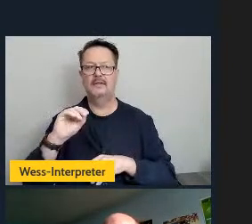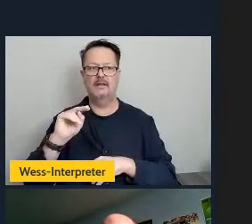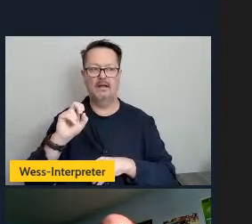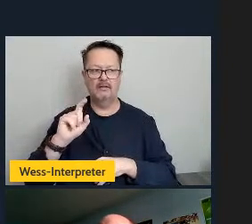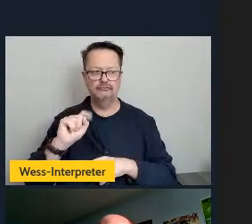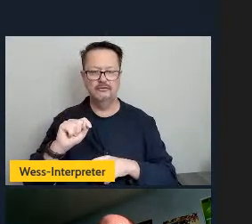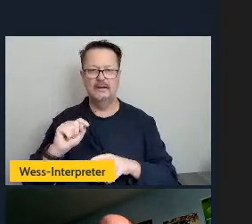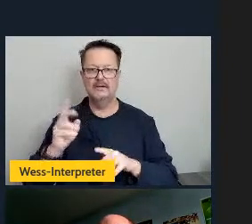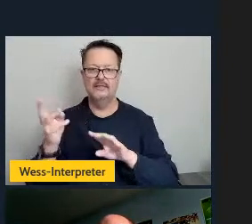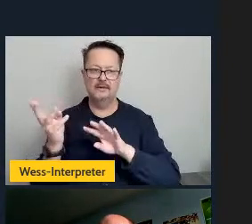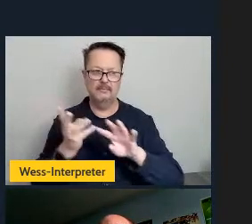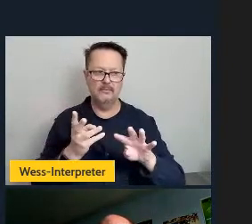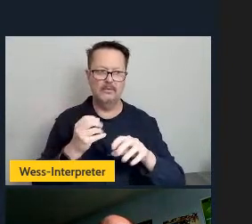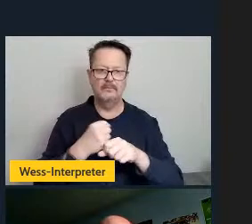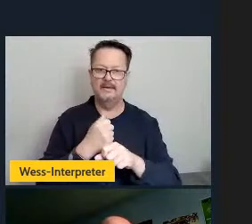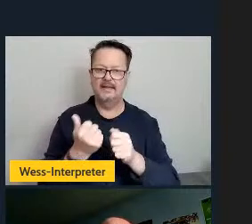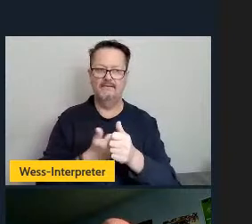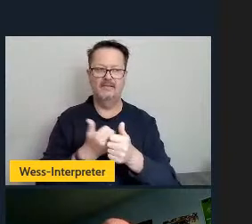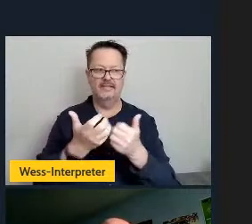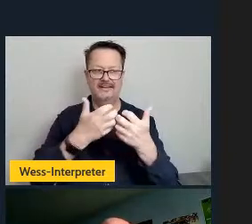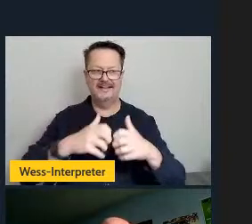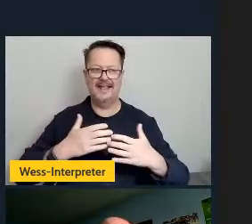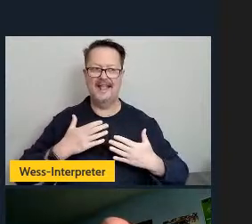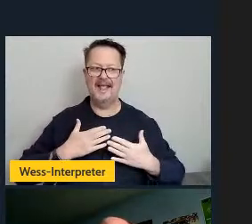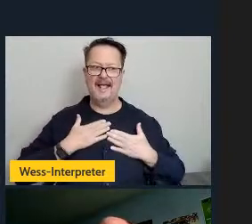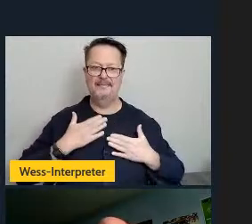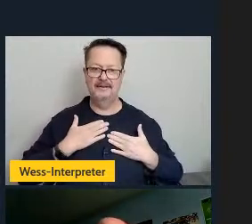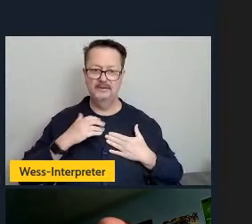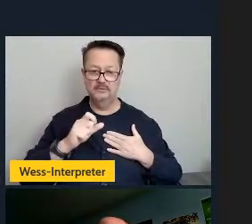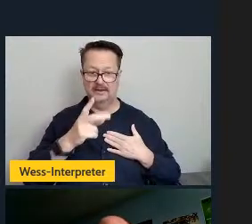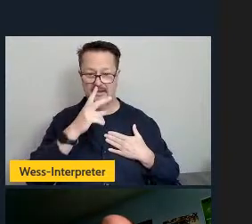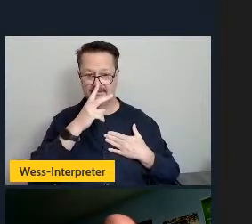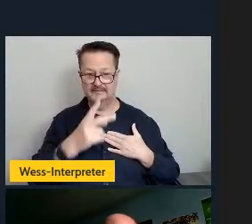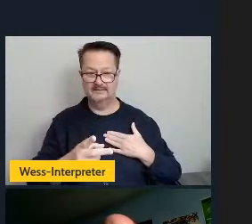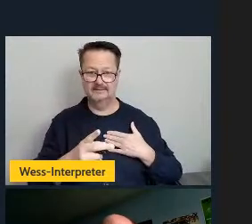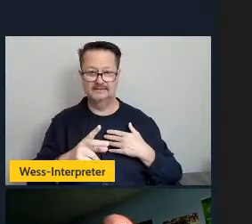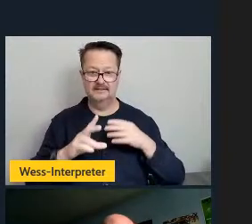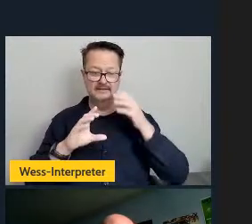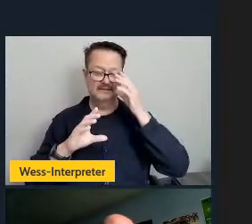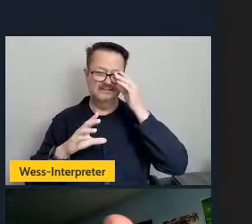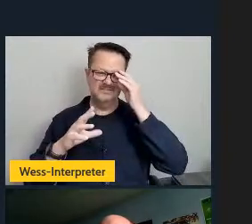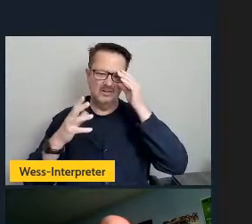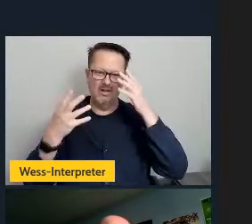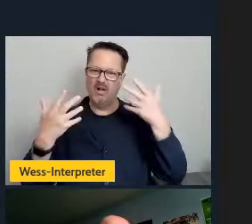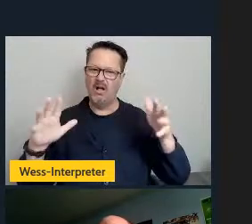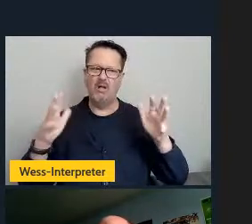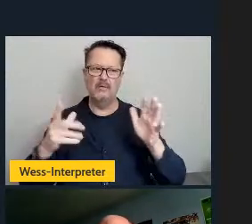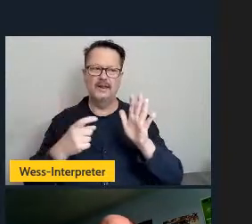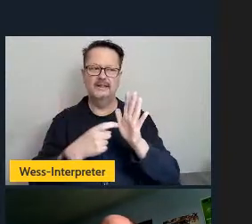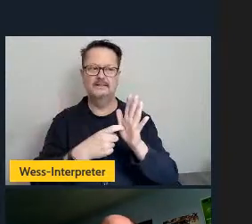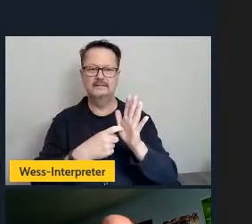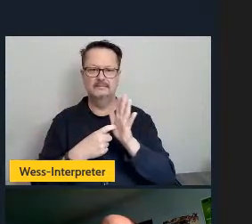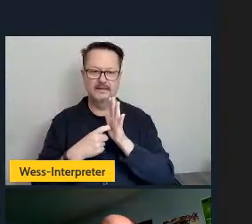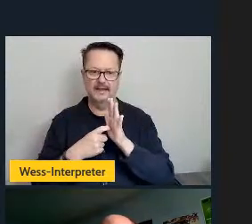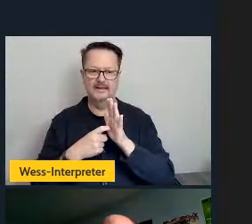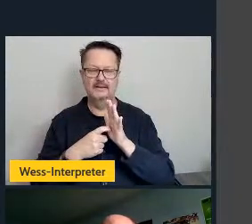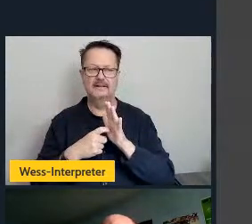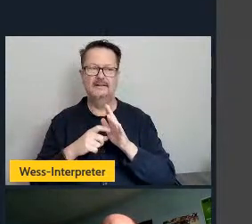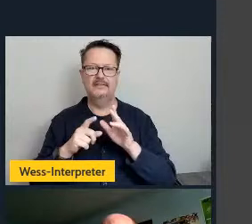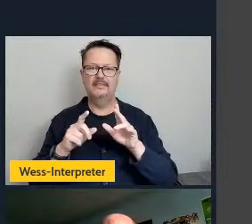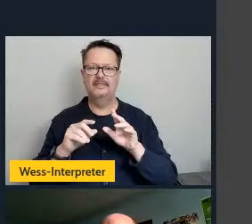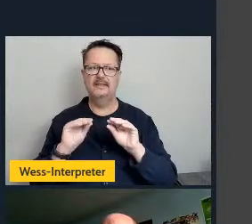make everything happy. And as you can see, it's demanding its input